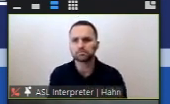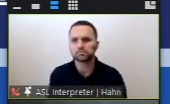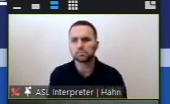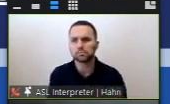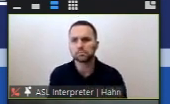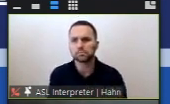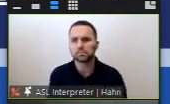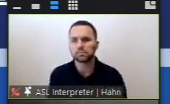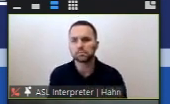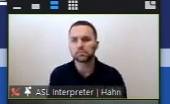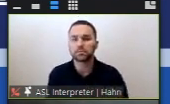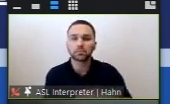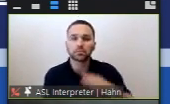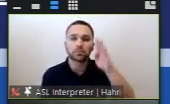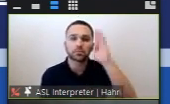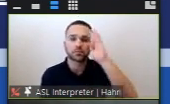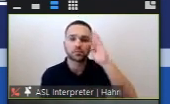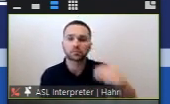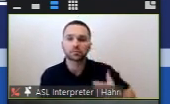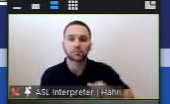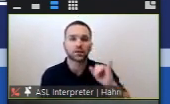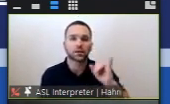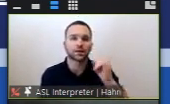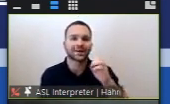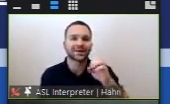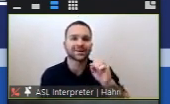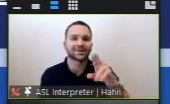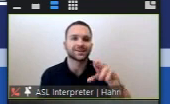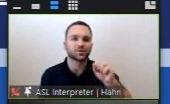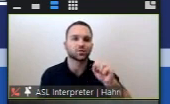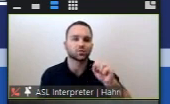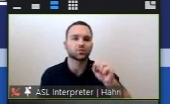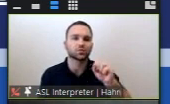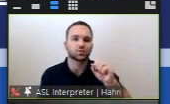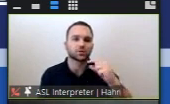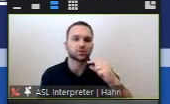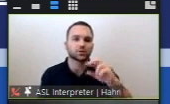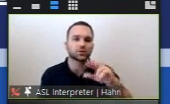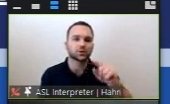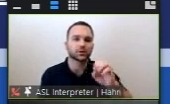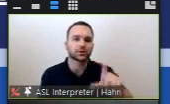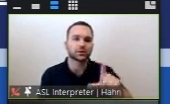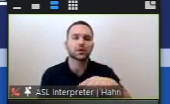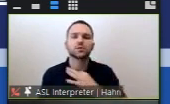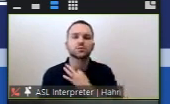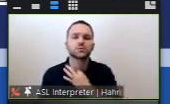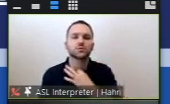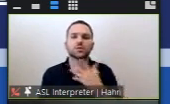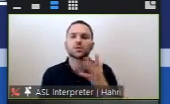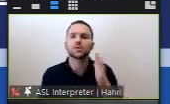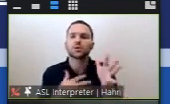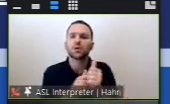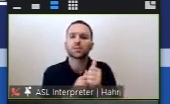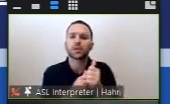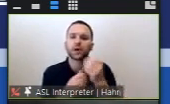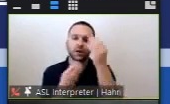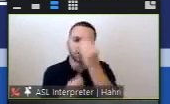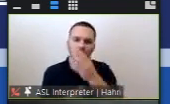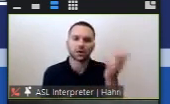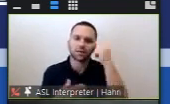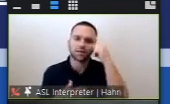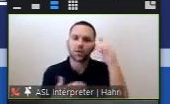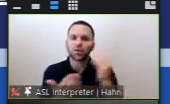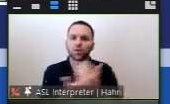Hello, my name is Jesus Carrasquel. I'm news producer for Univision Colorado. I just want to know the update for the new variant of